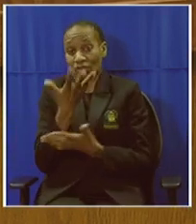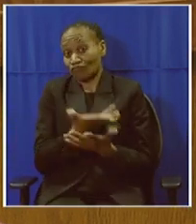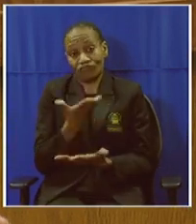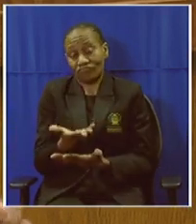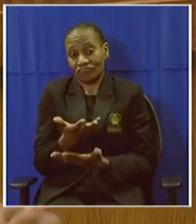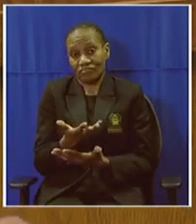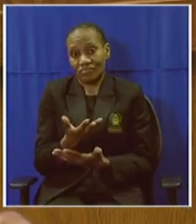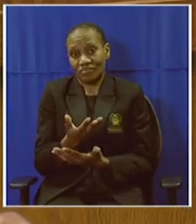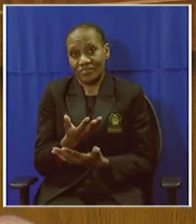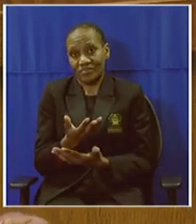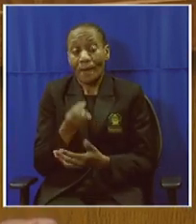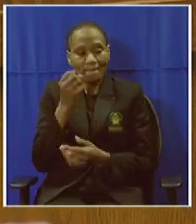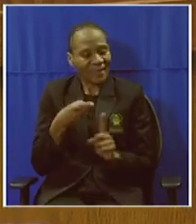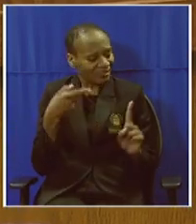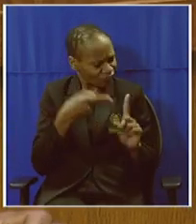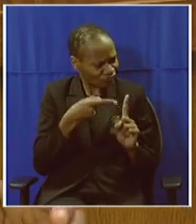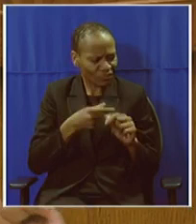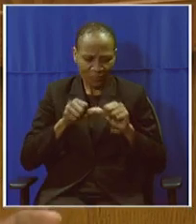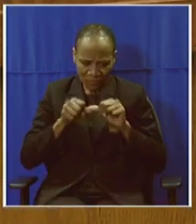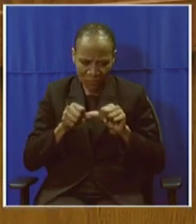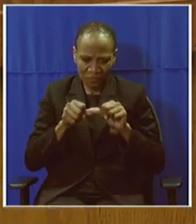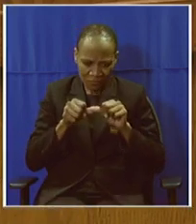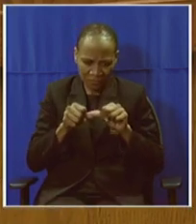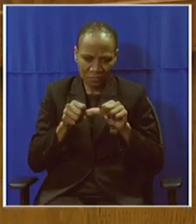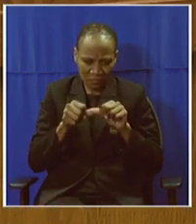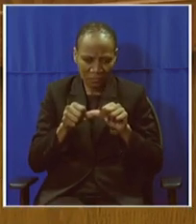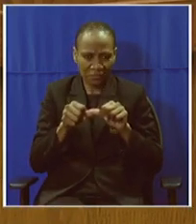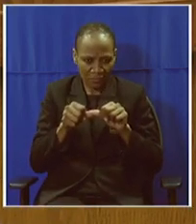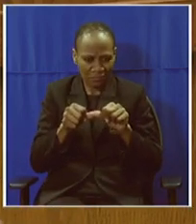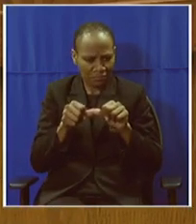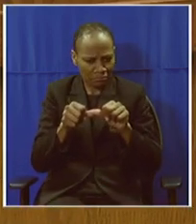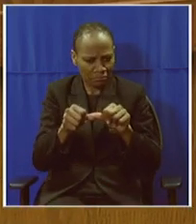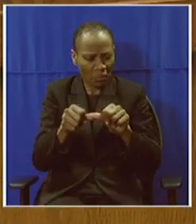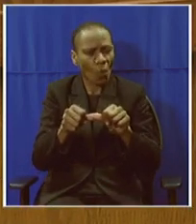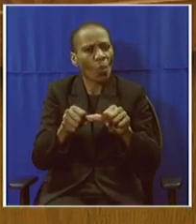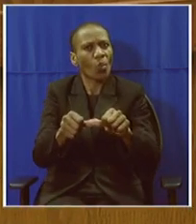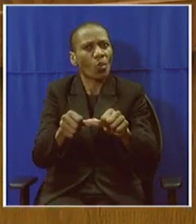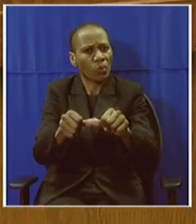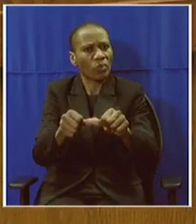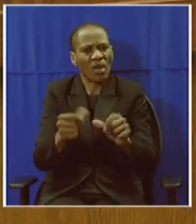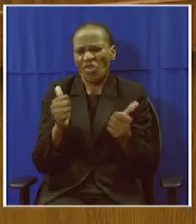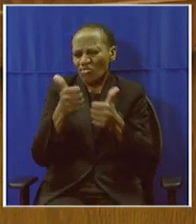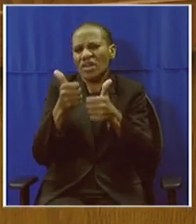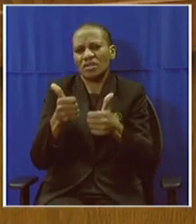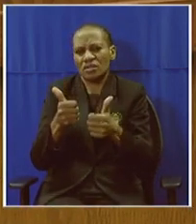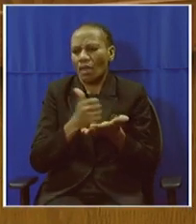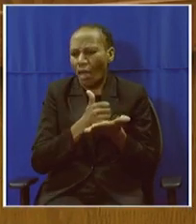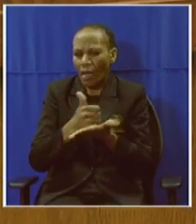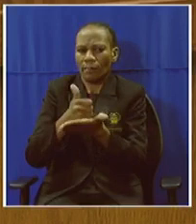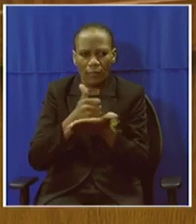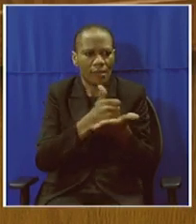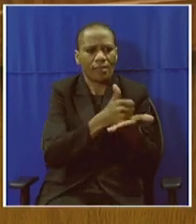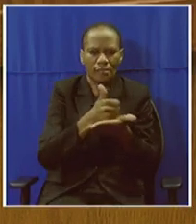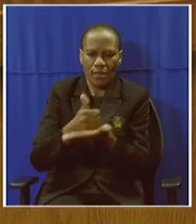She still was going on and actually prepared to help as very many people as it